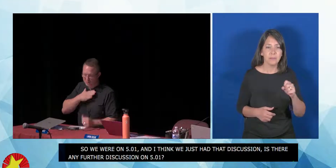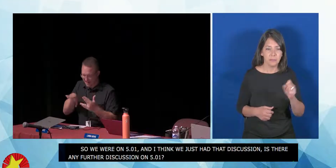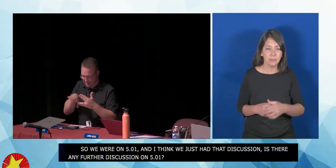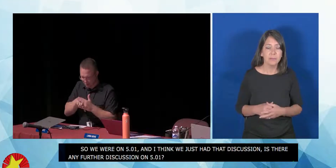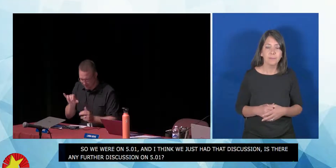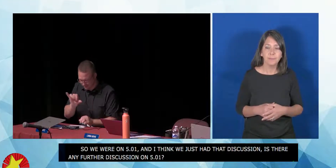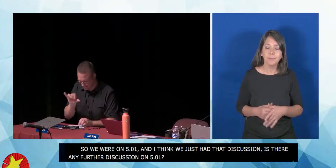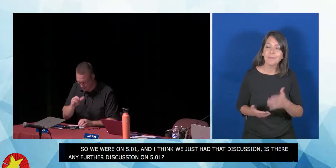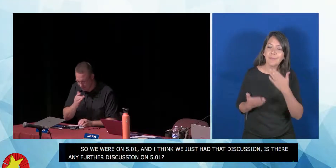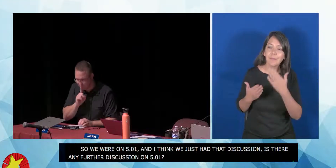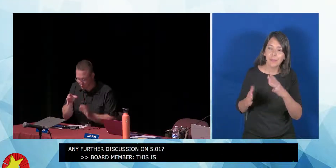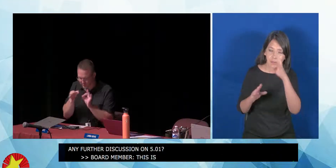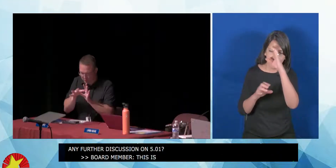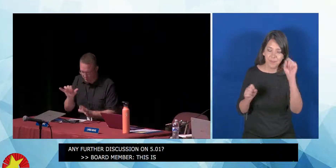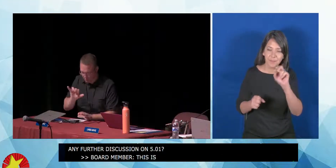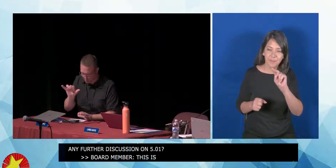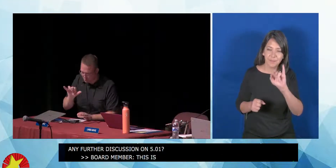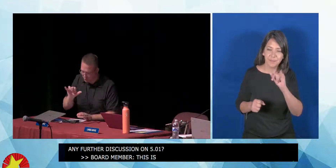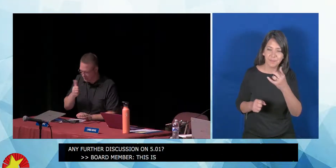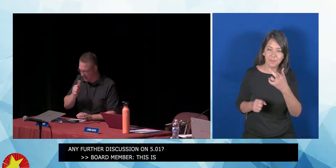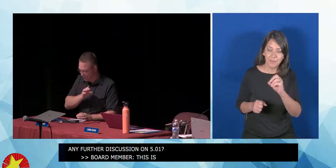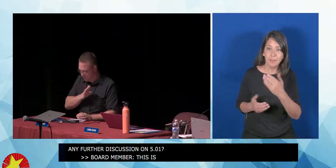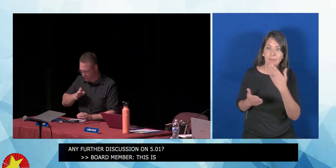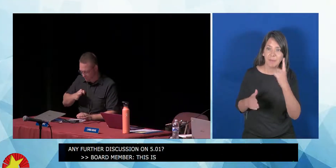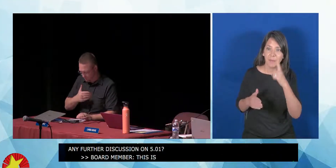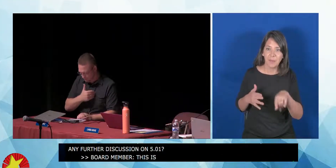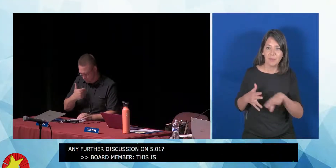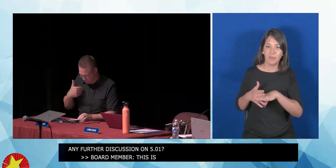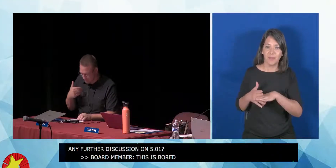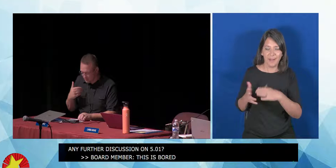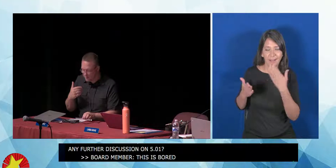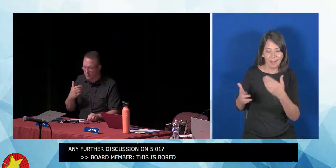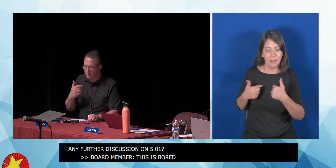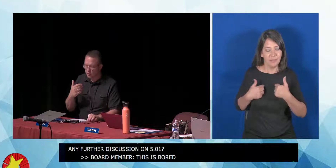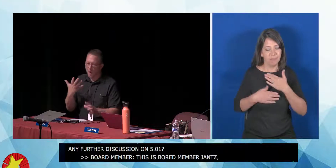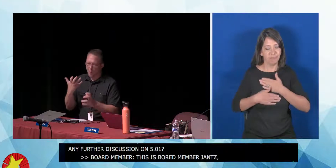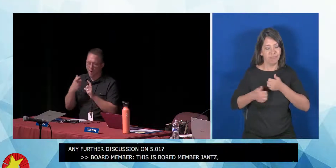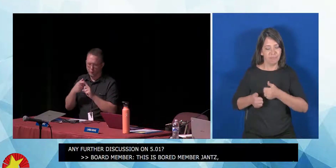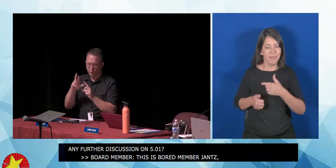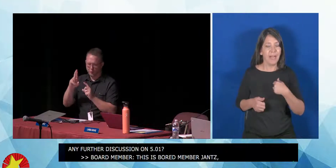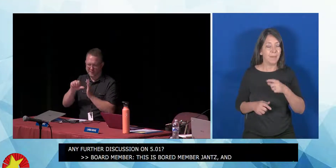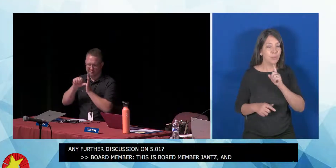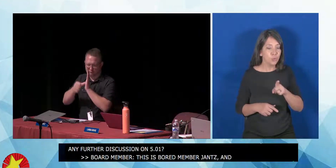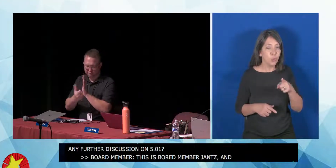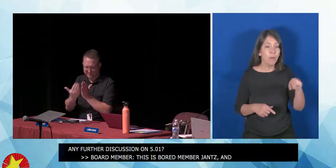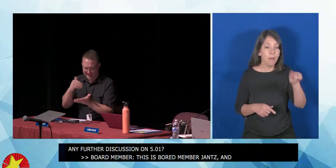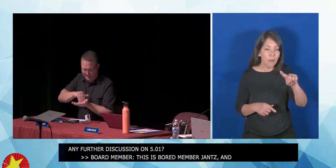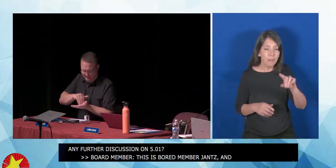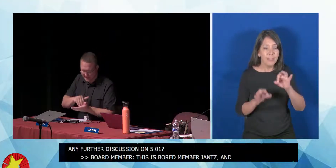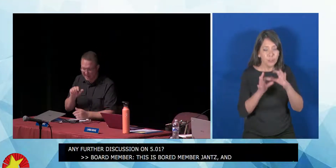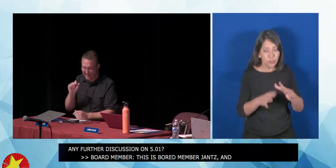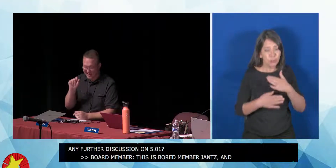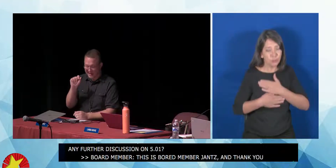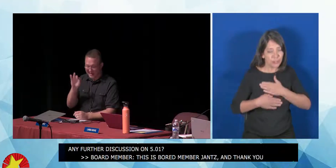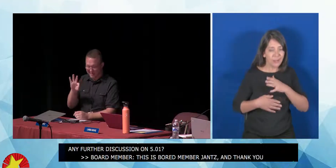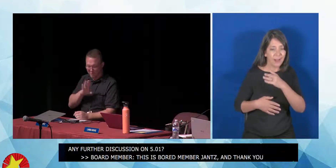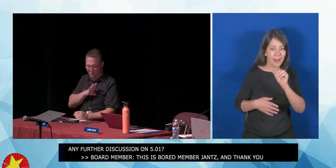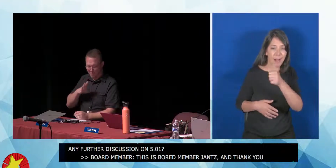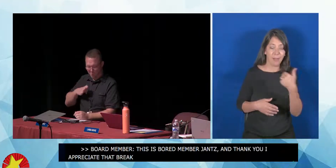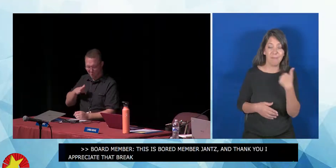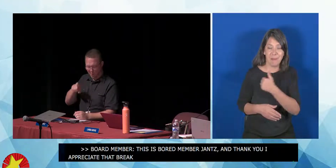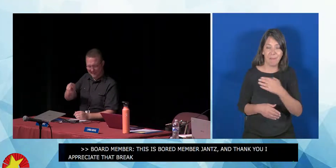Thank you, President Nigro. I appreciate that break as well. I'm sure the interpreters and other members of the board appreciate it also.